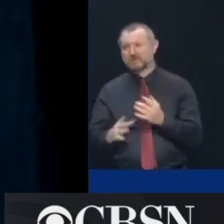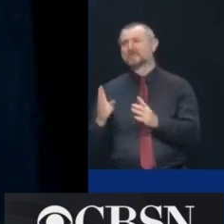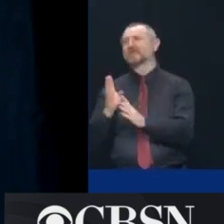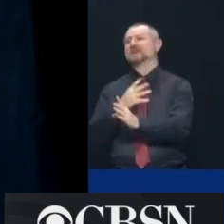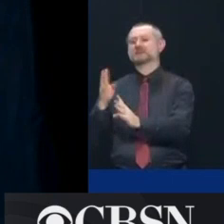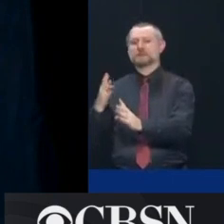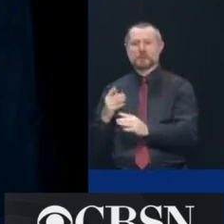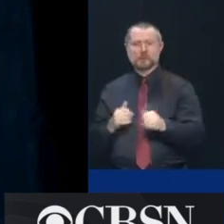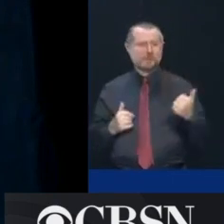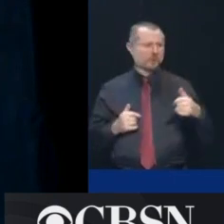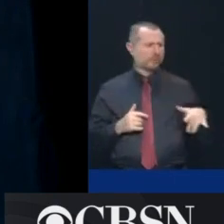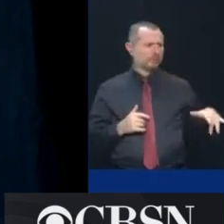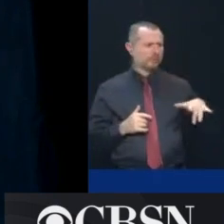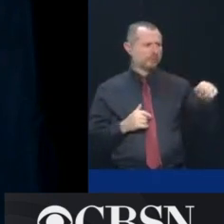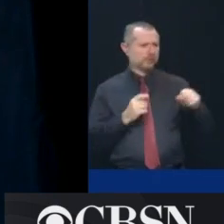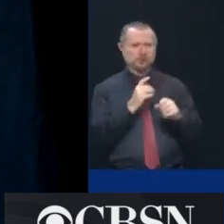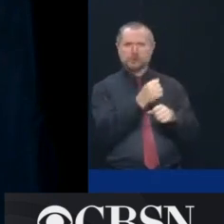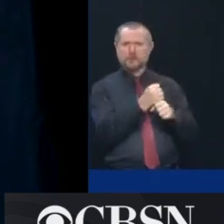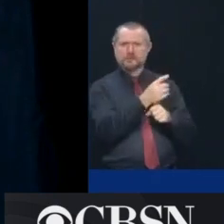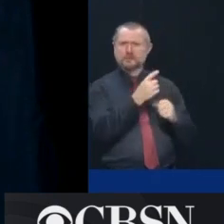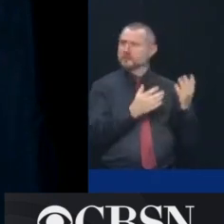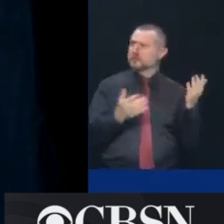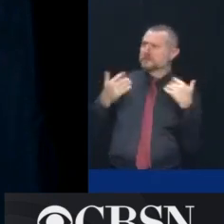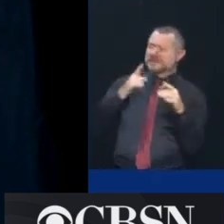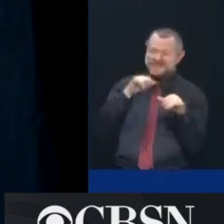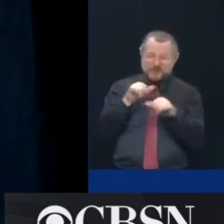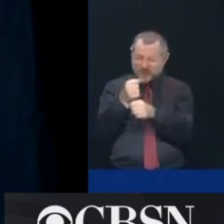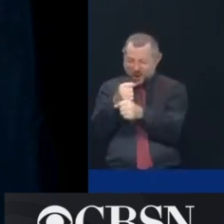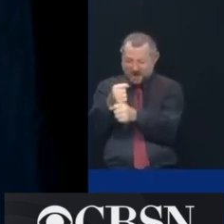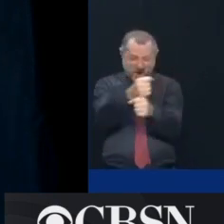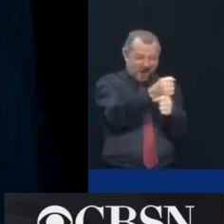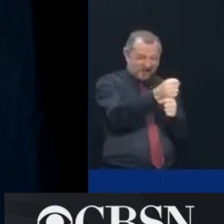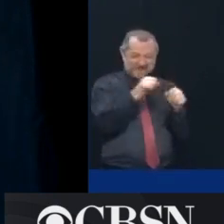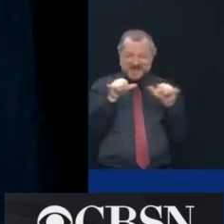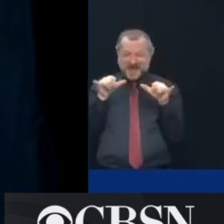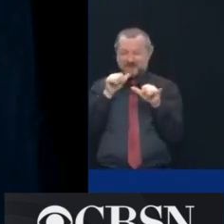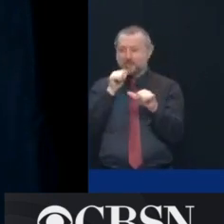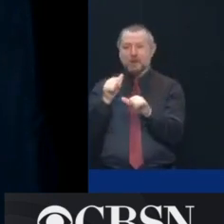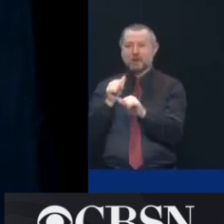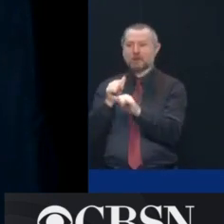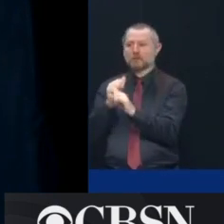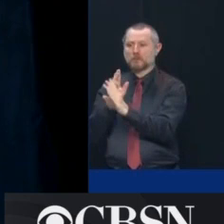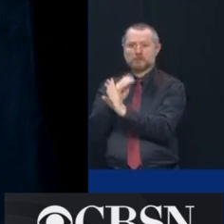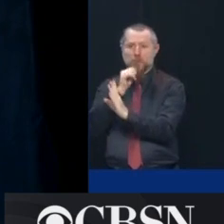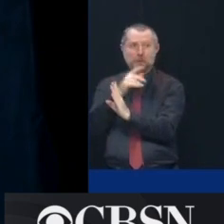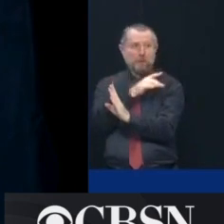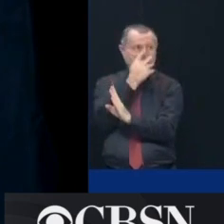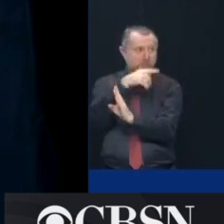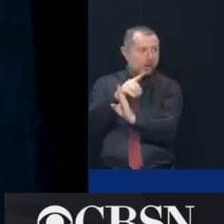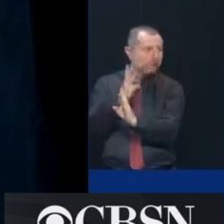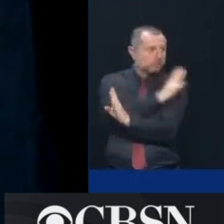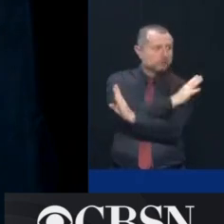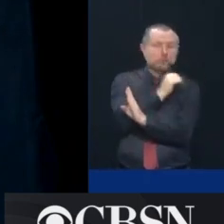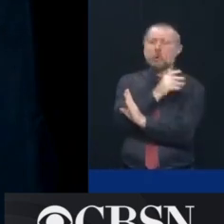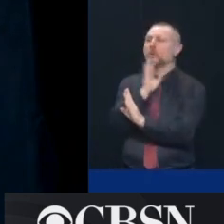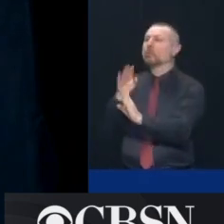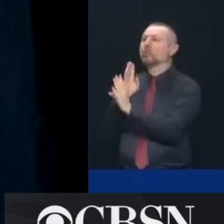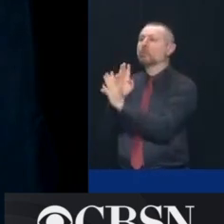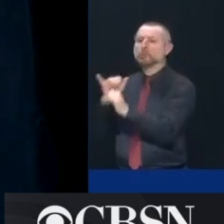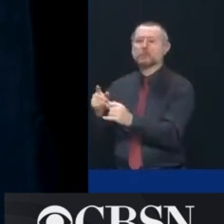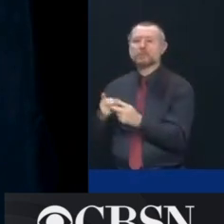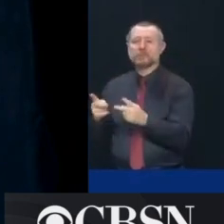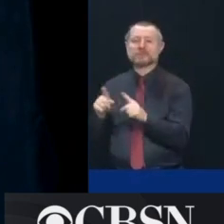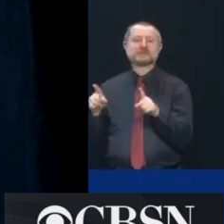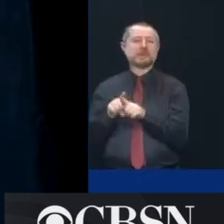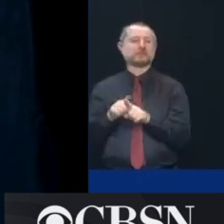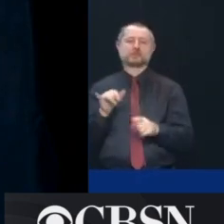no line. You're getting the same coffee. Go to look up where the available sites are and distribute